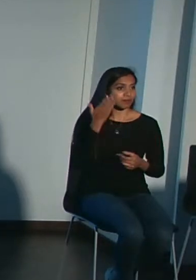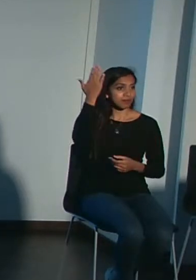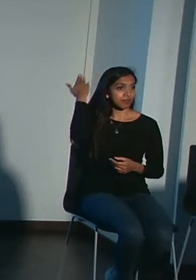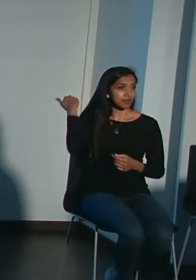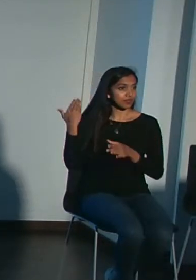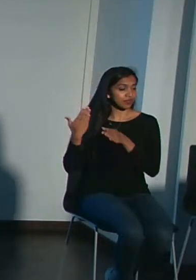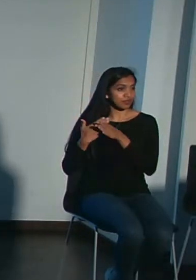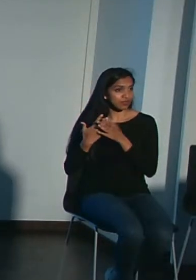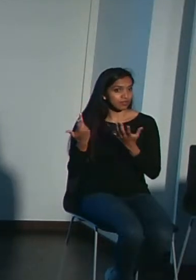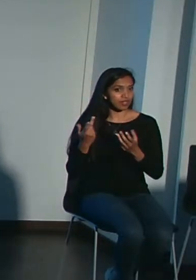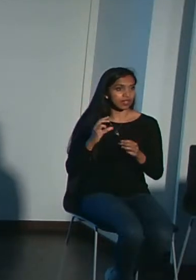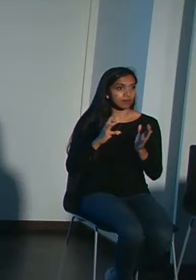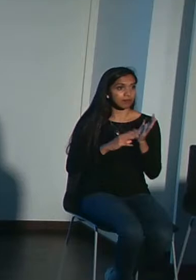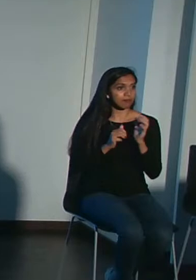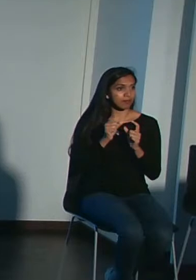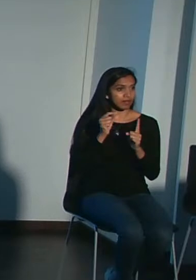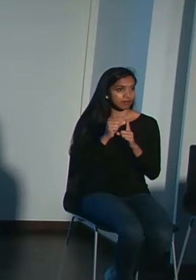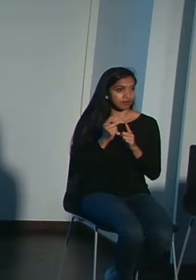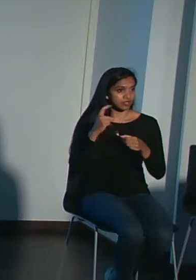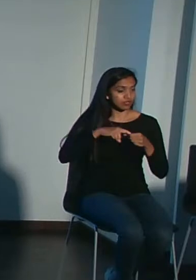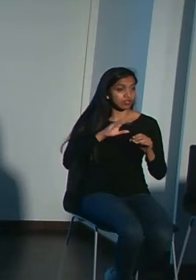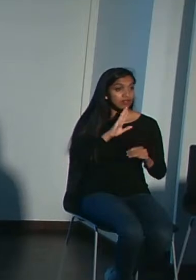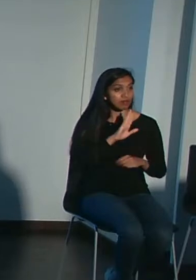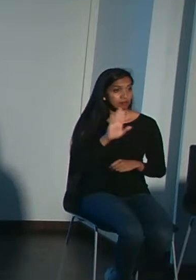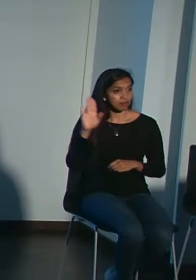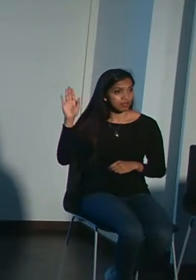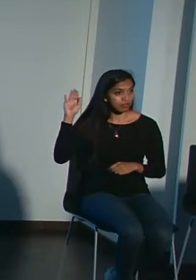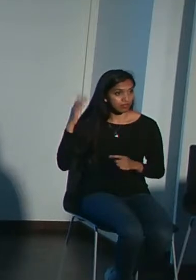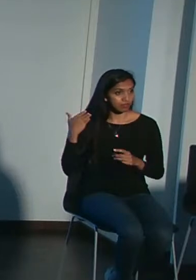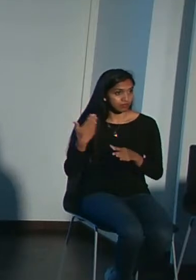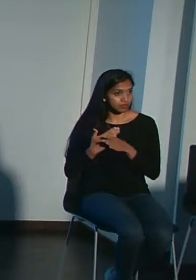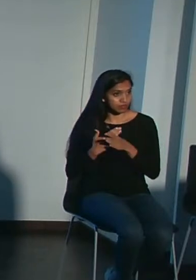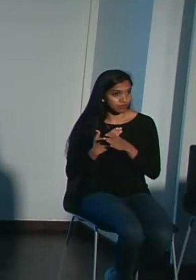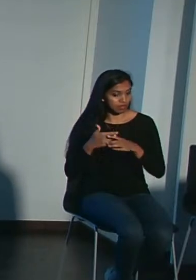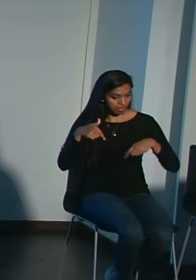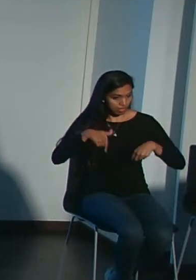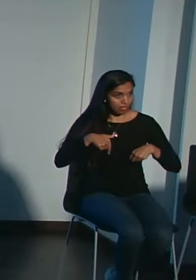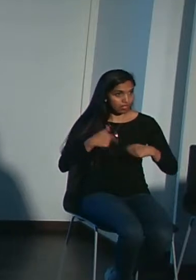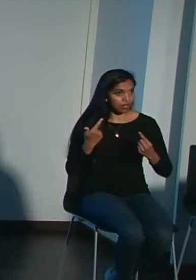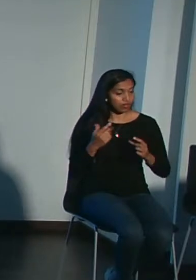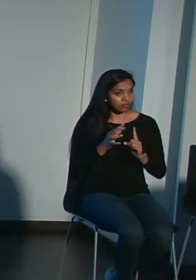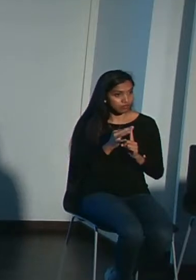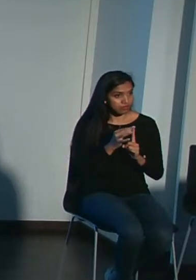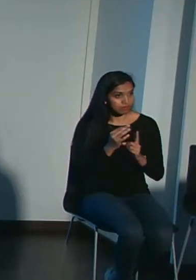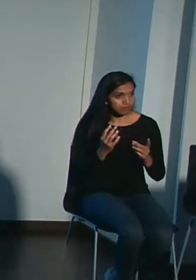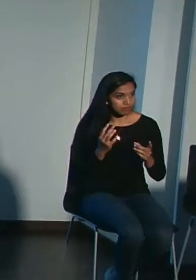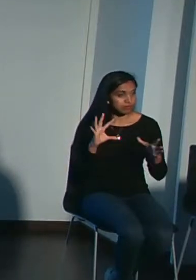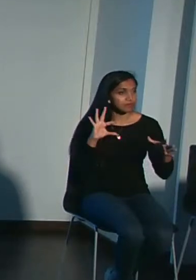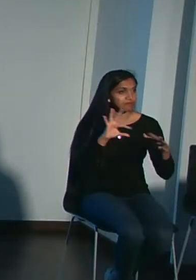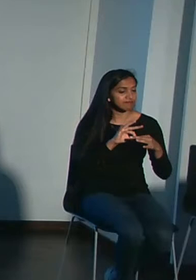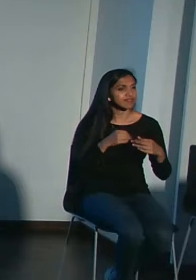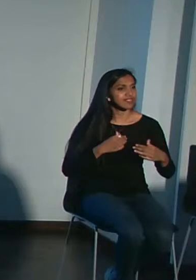is scheduling meetups and scheduling. I'm really happy about that because